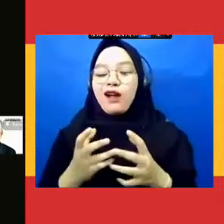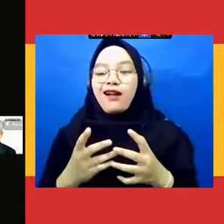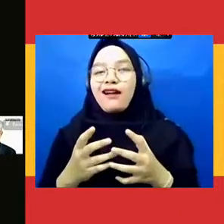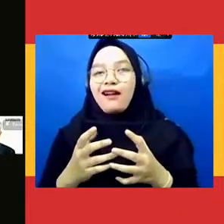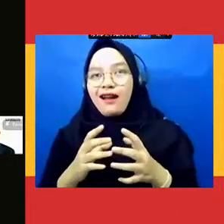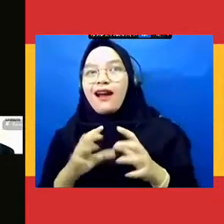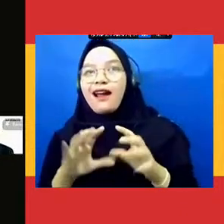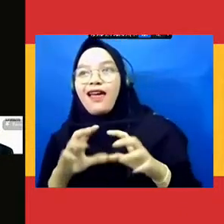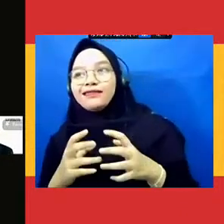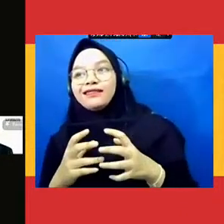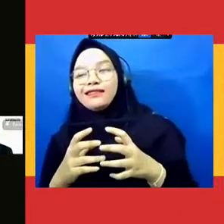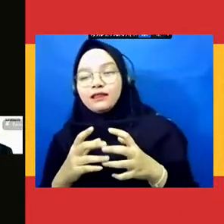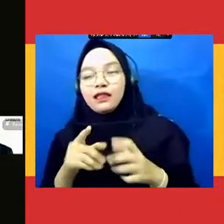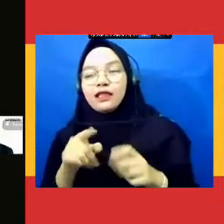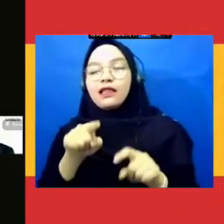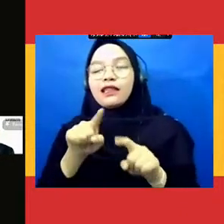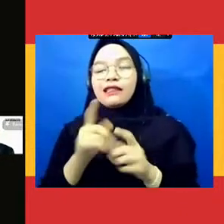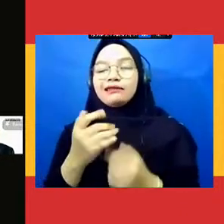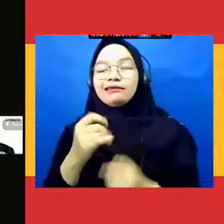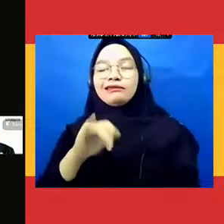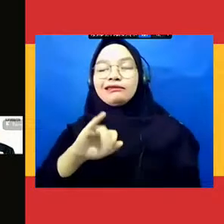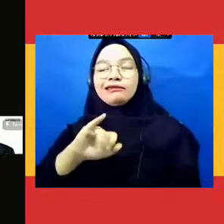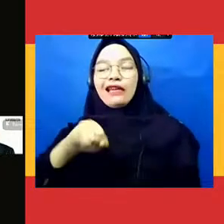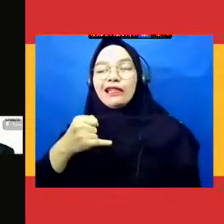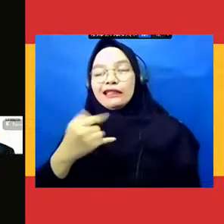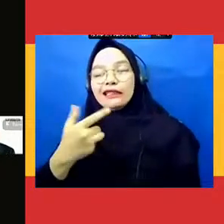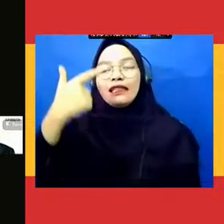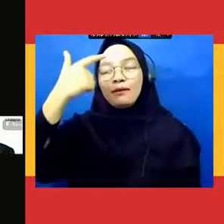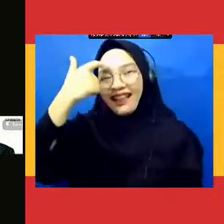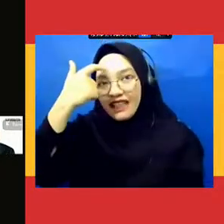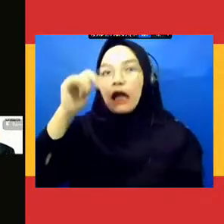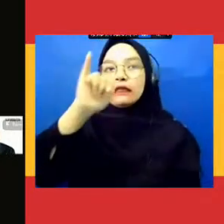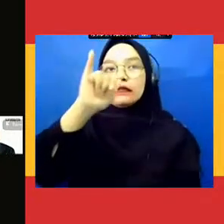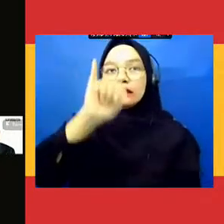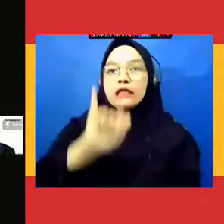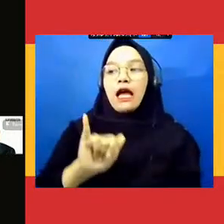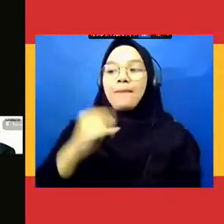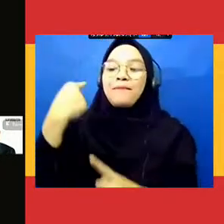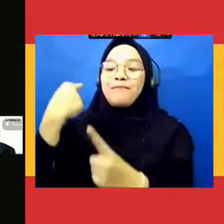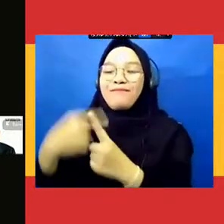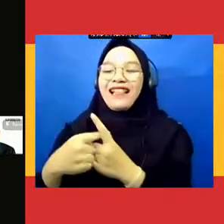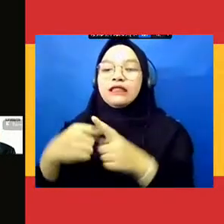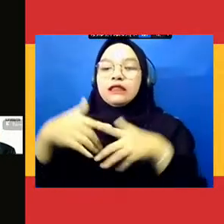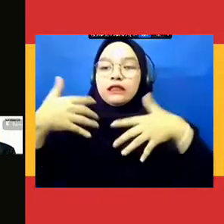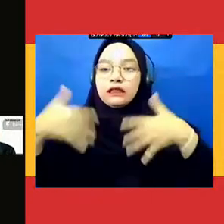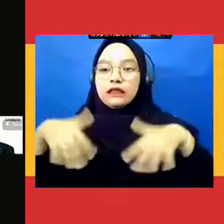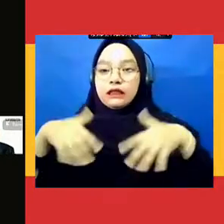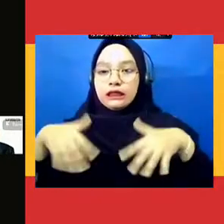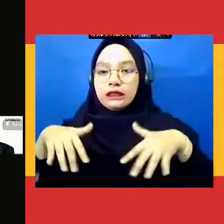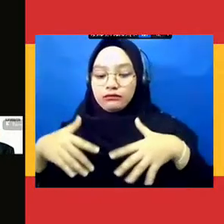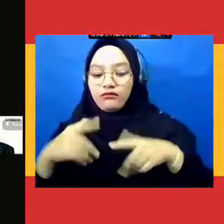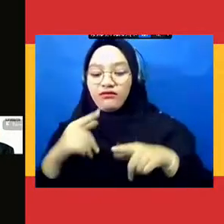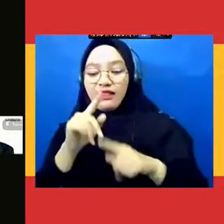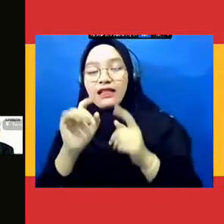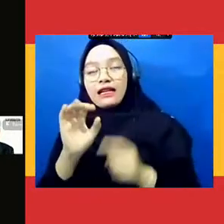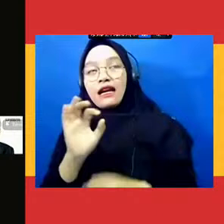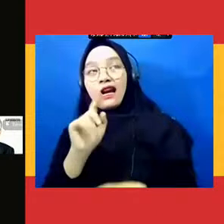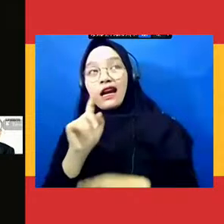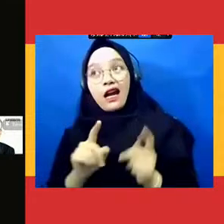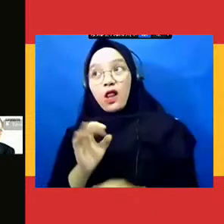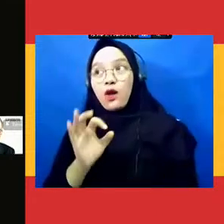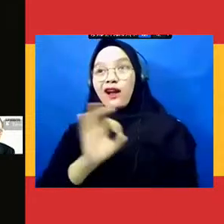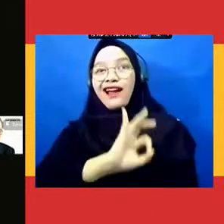future. I hope very briefly to introduce what Gwangju City is doing, even